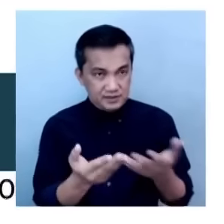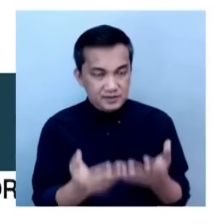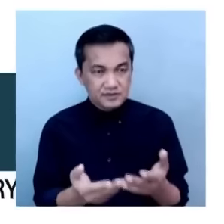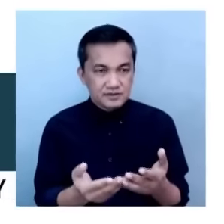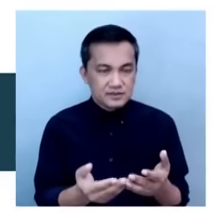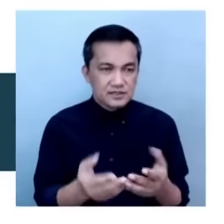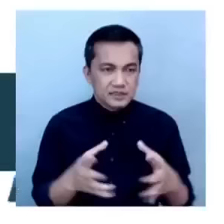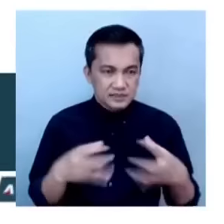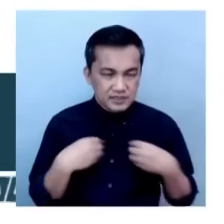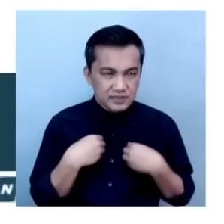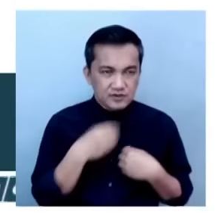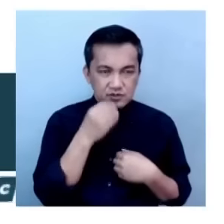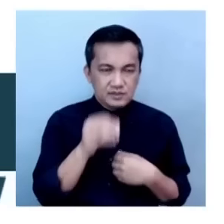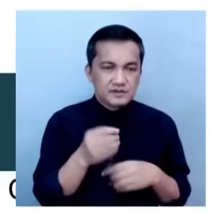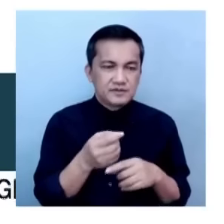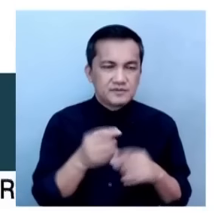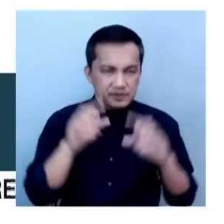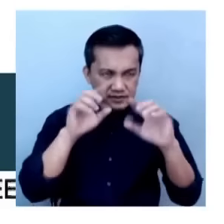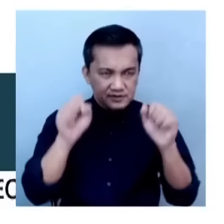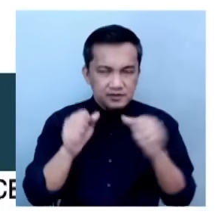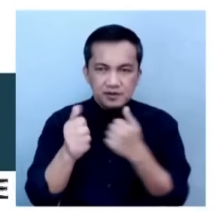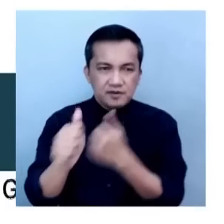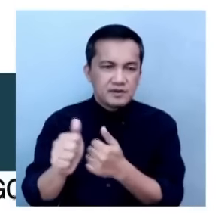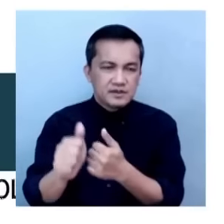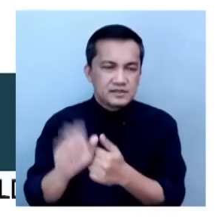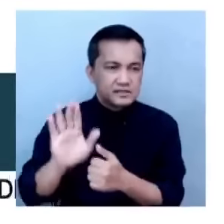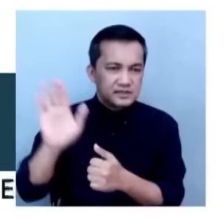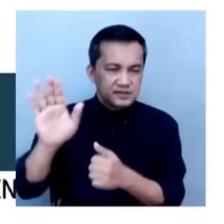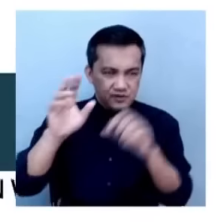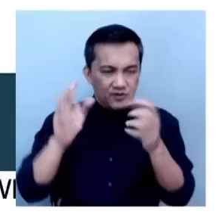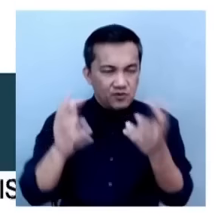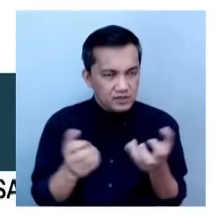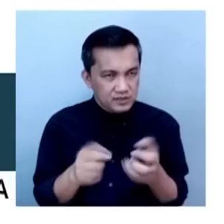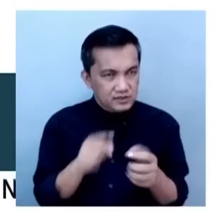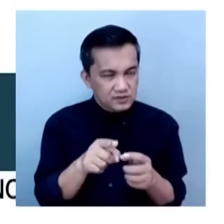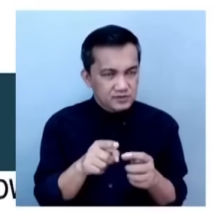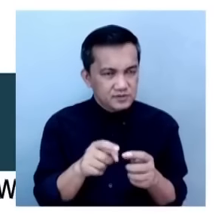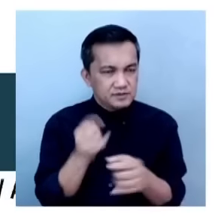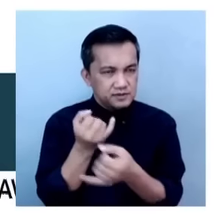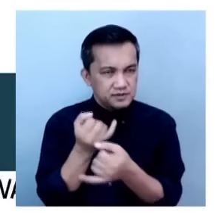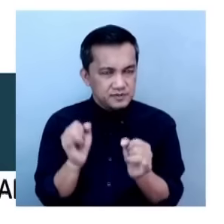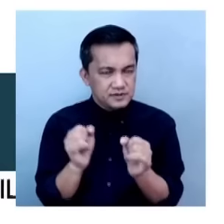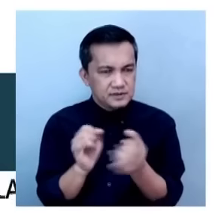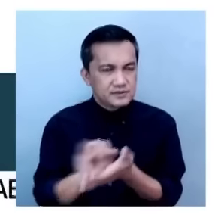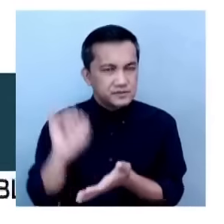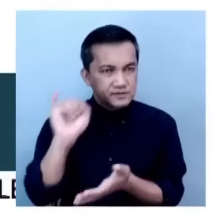the president and following what he wants, when you should be an independent institution.